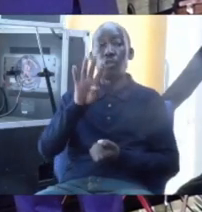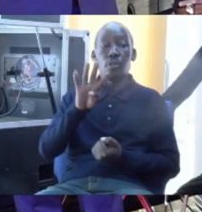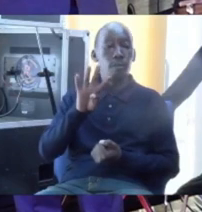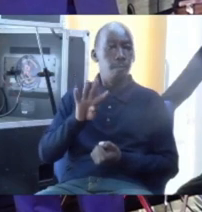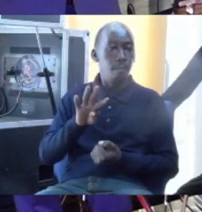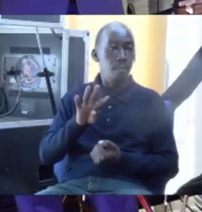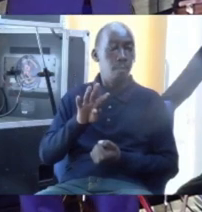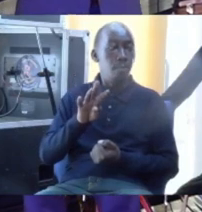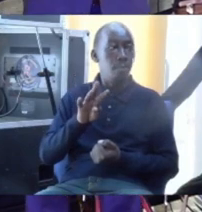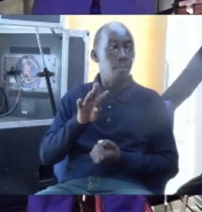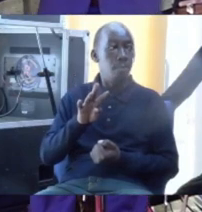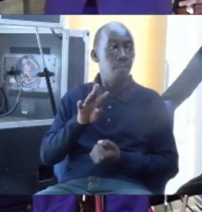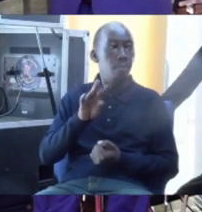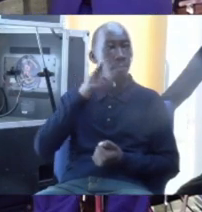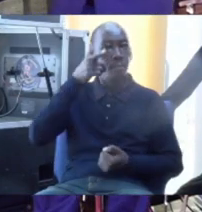Does it come up?